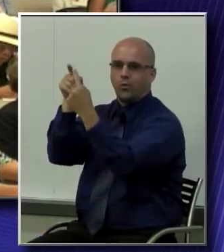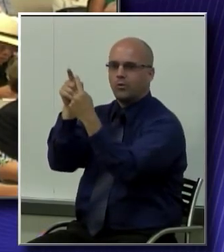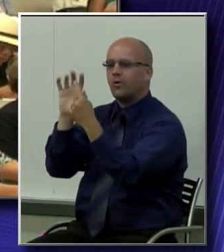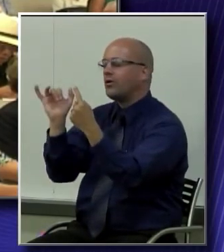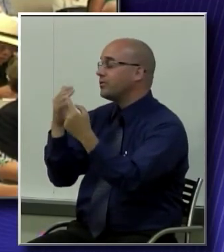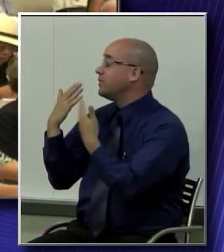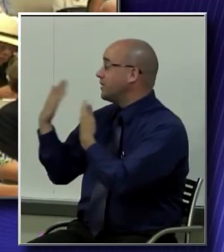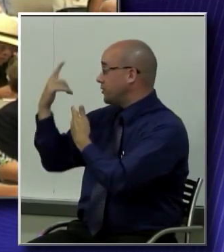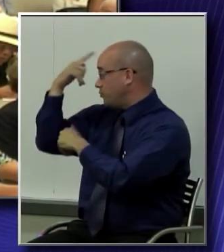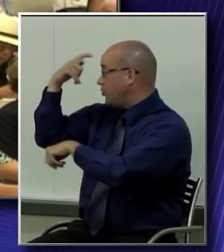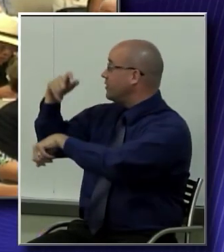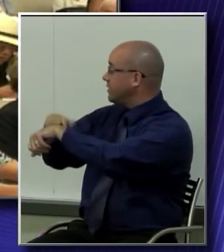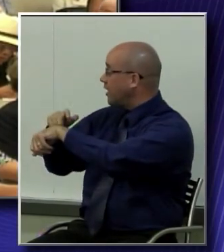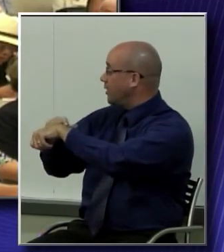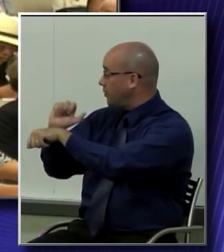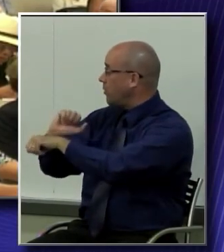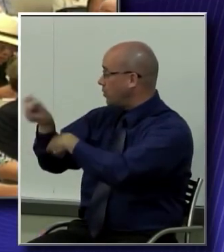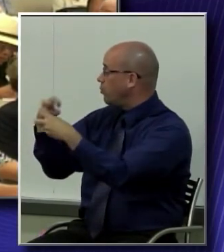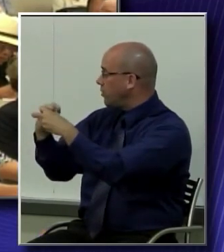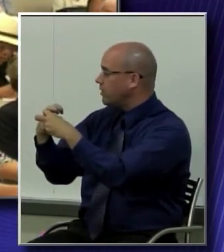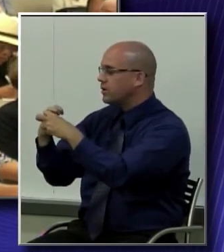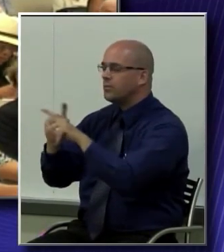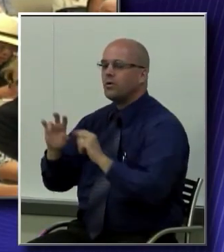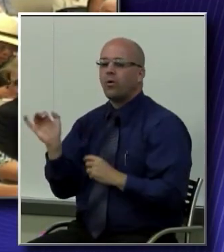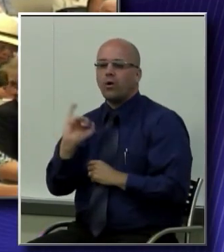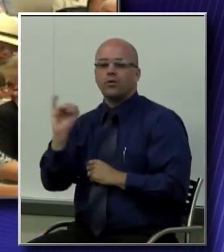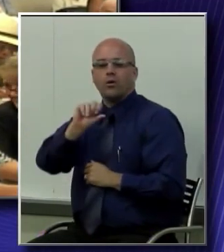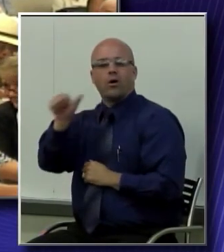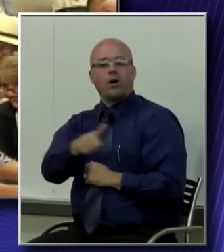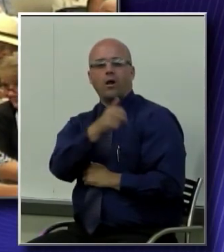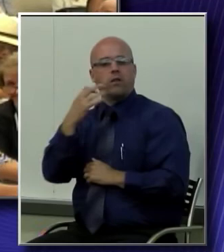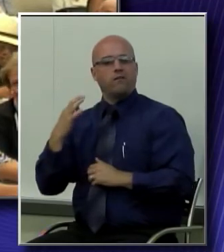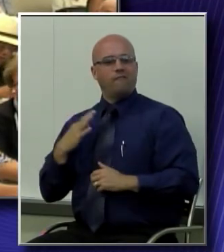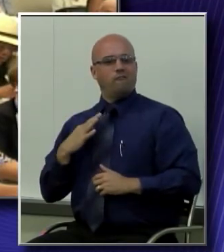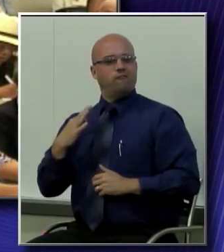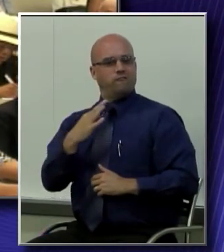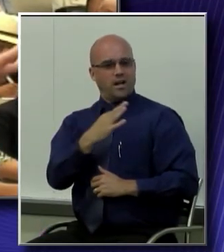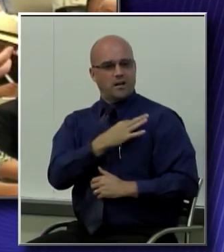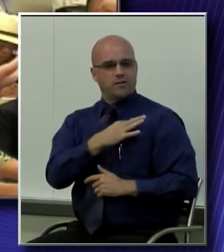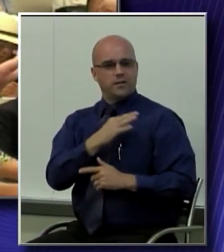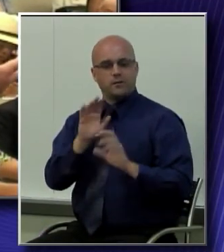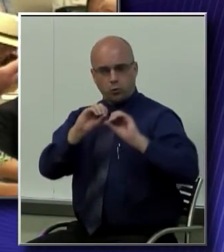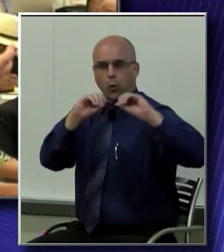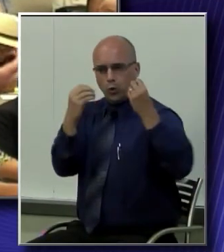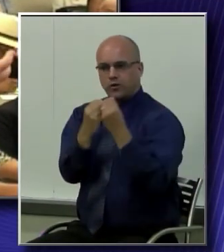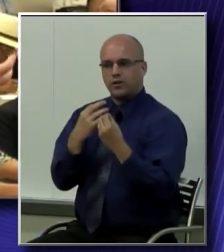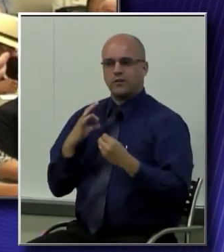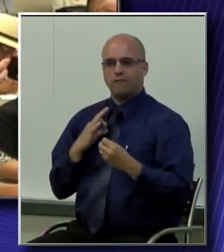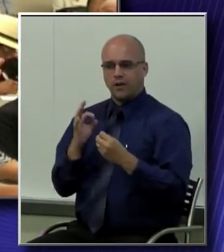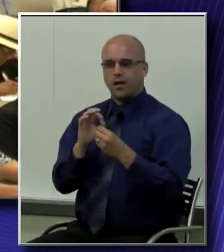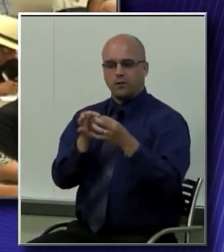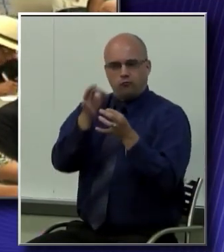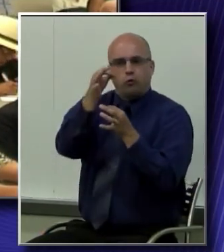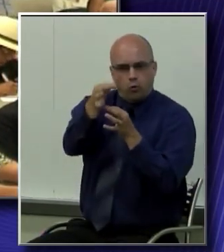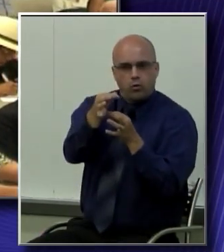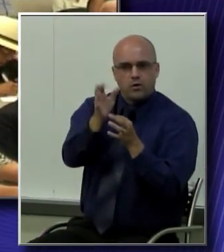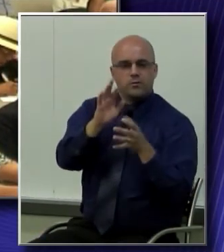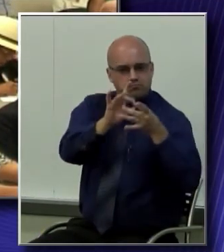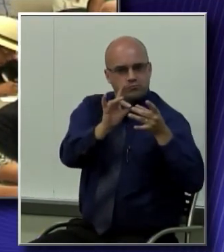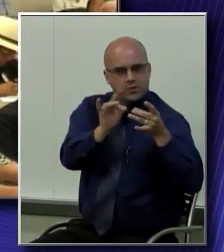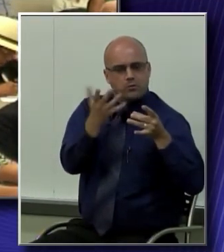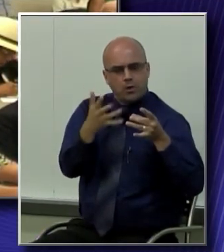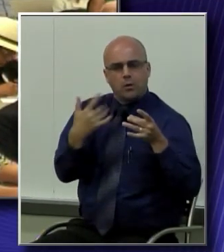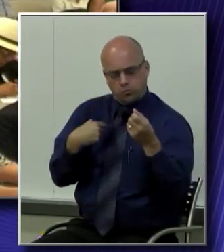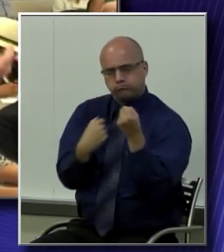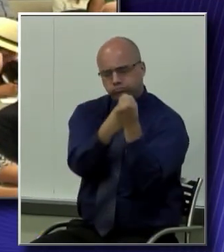also wanted to second something that was said by the Faculty Forward folks. There are a lot of people in the UNC system, a